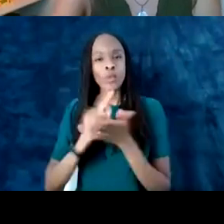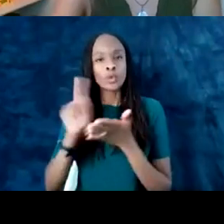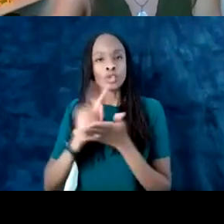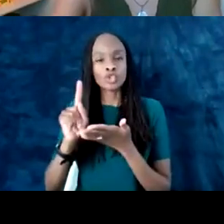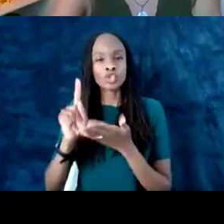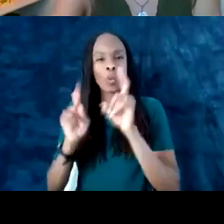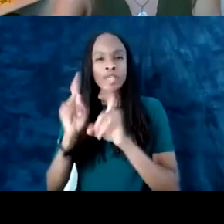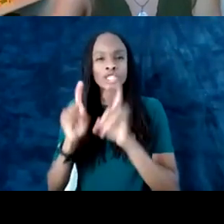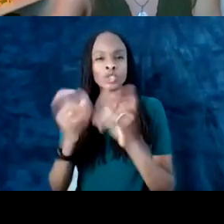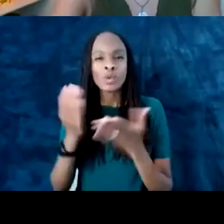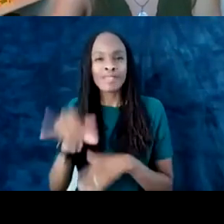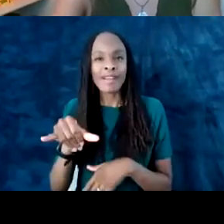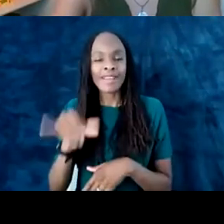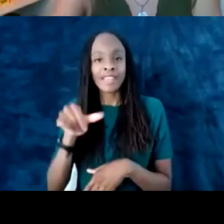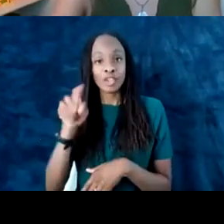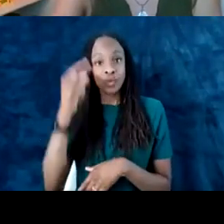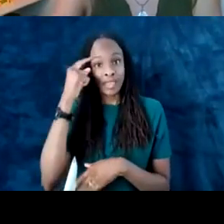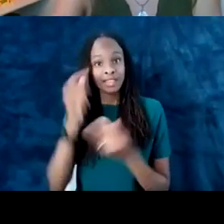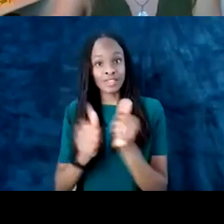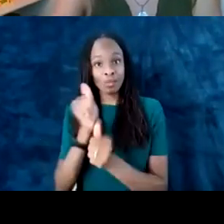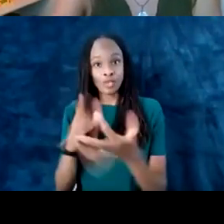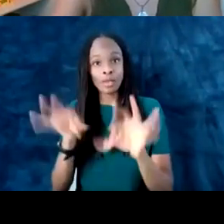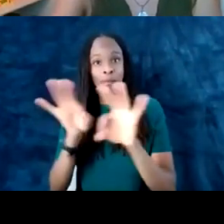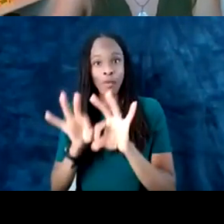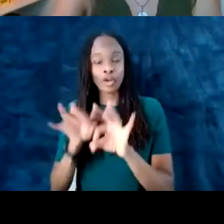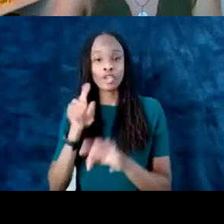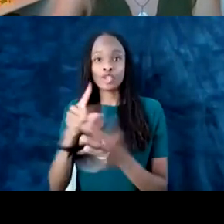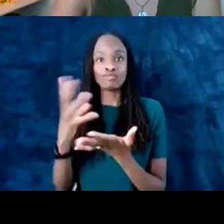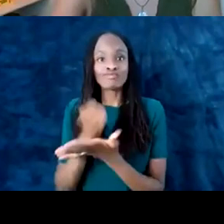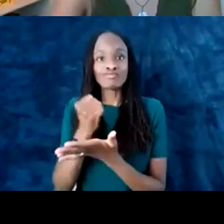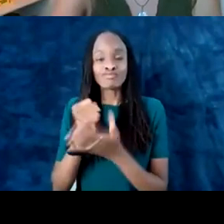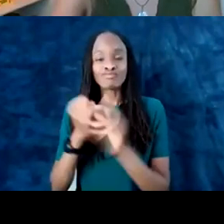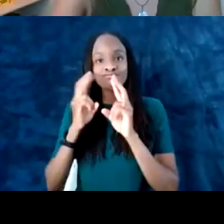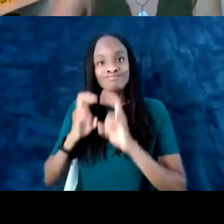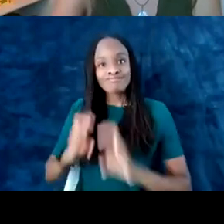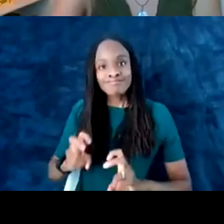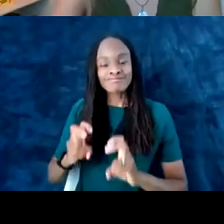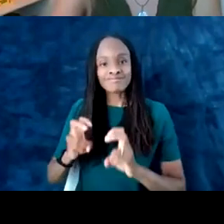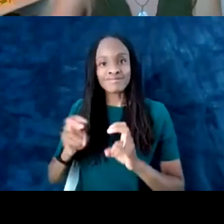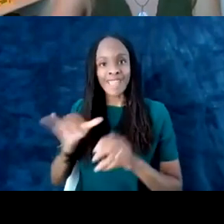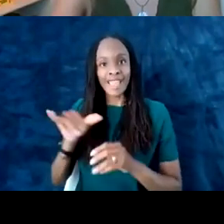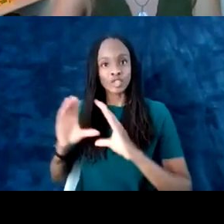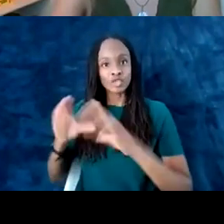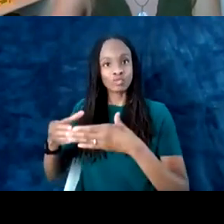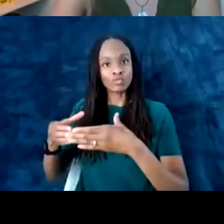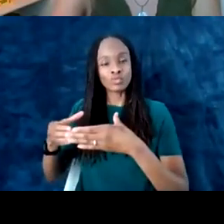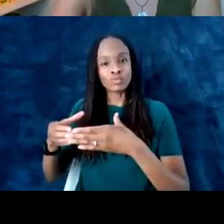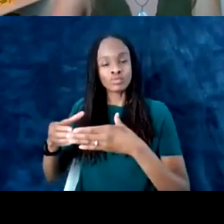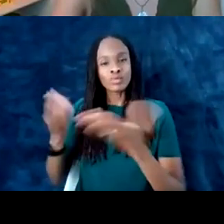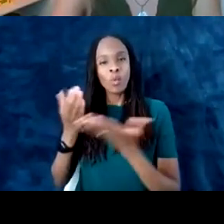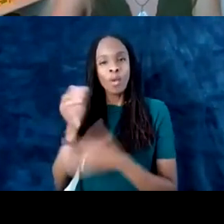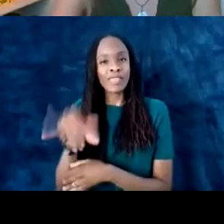are that you think are most important. You get to analyze as a collective and as a group what